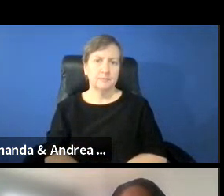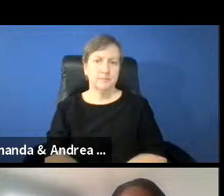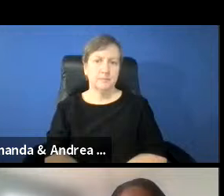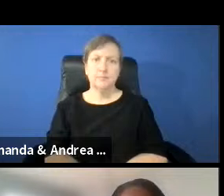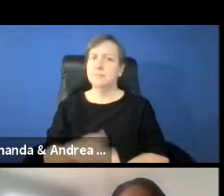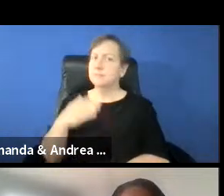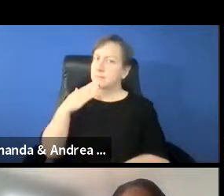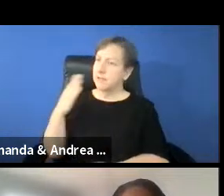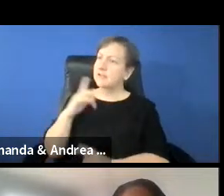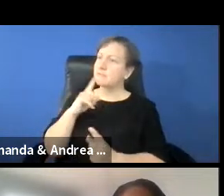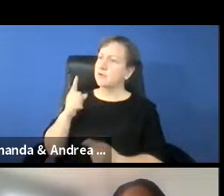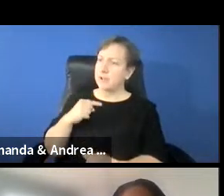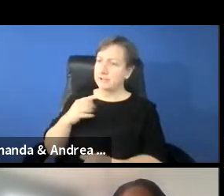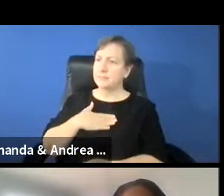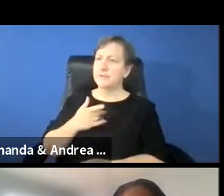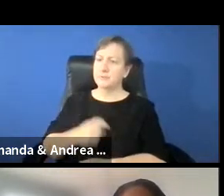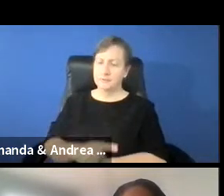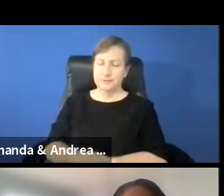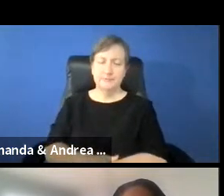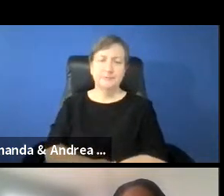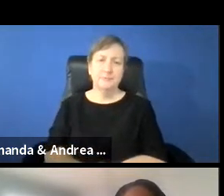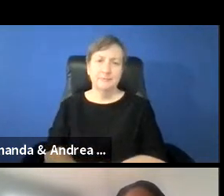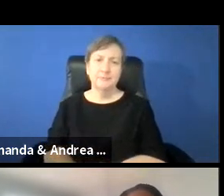Thanks for answering my questions.